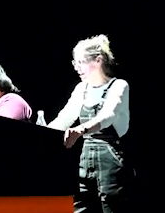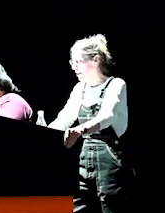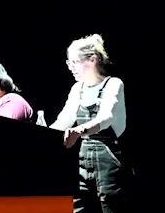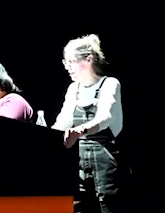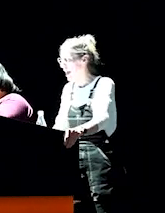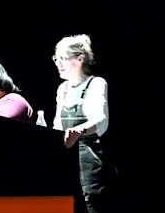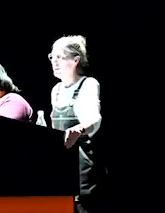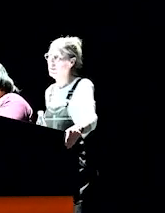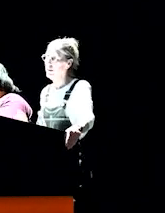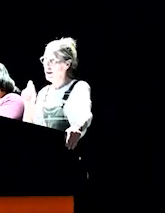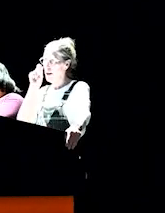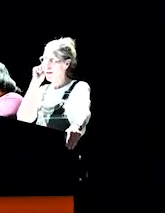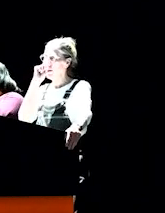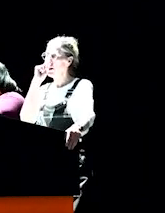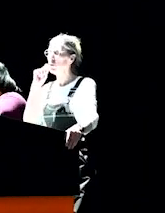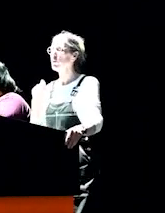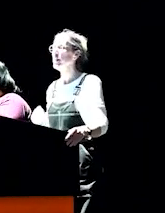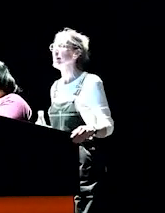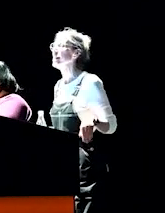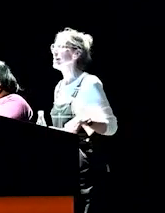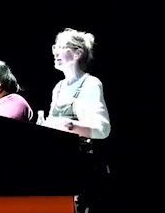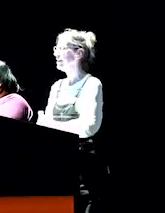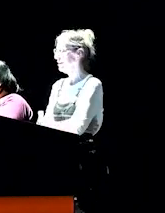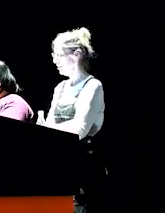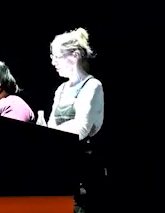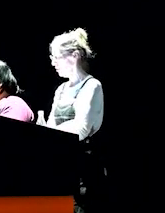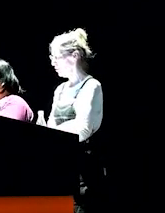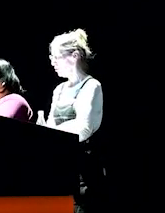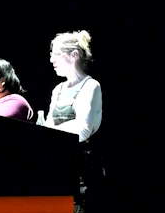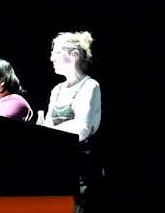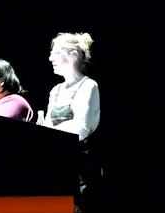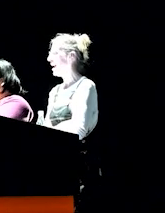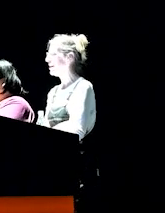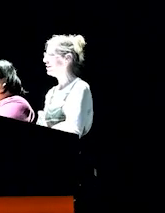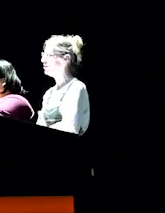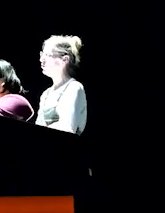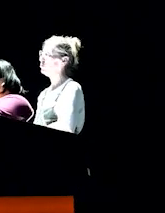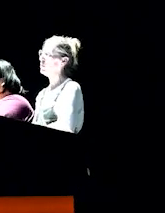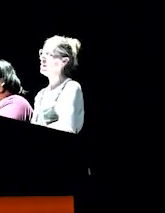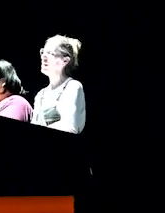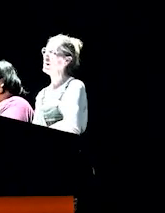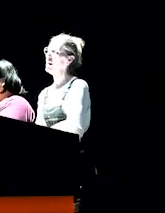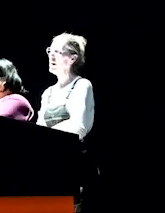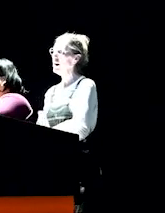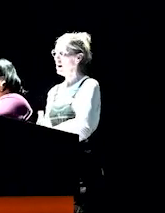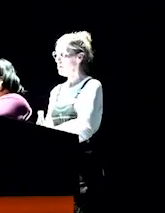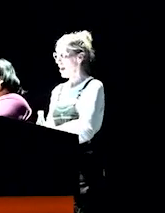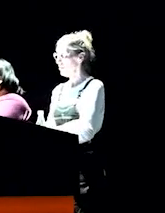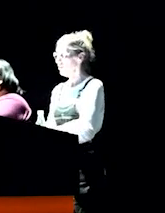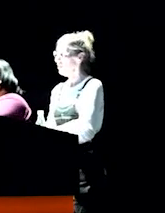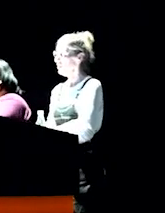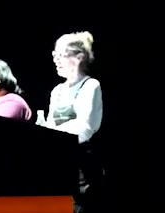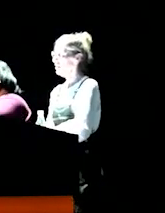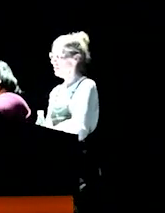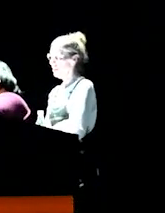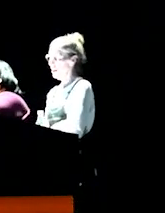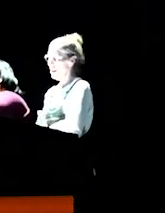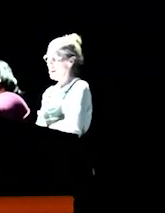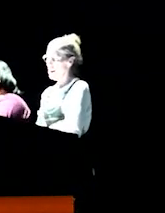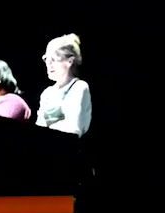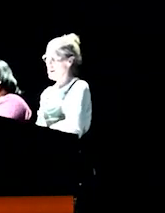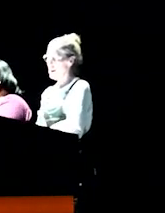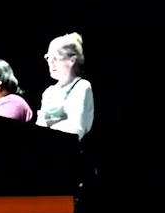don't think there's a ladder. You don't need to go up the ladder to be a master